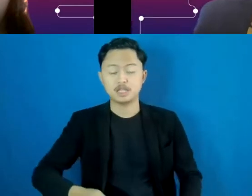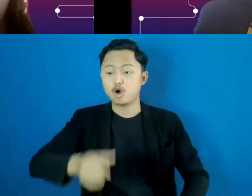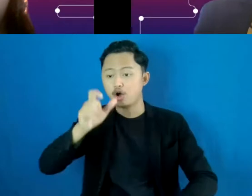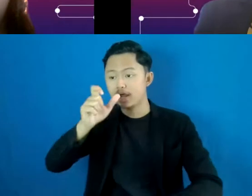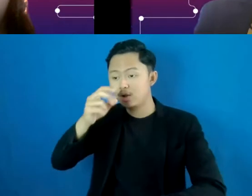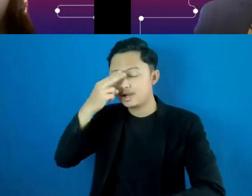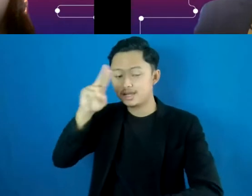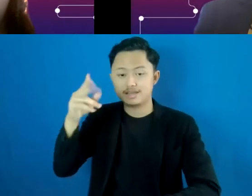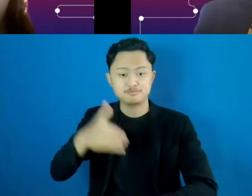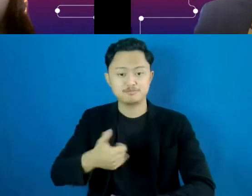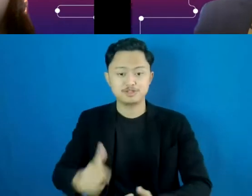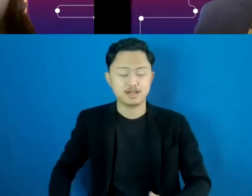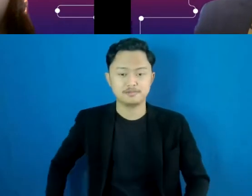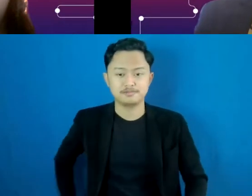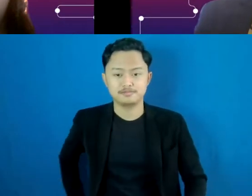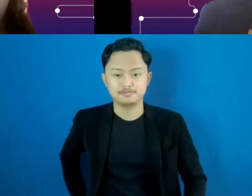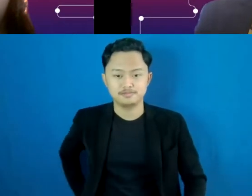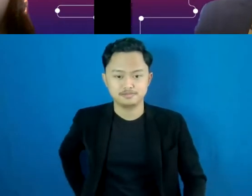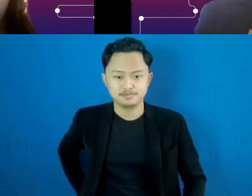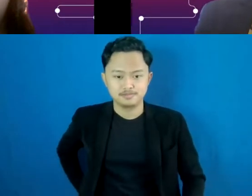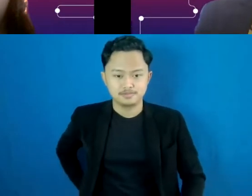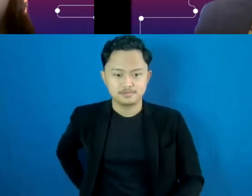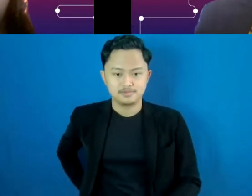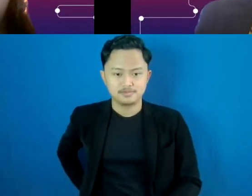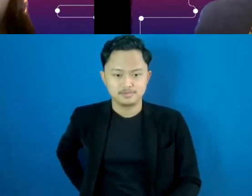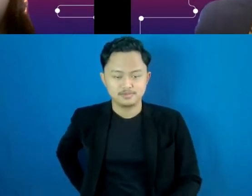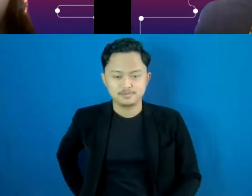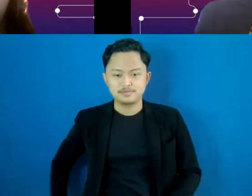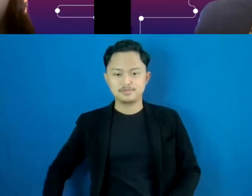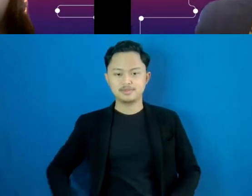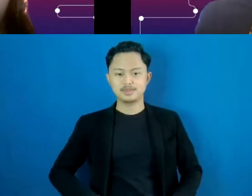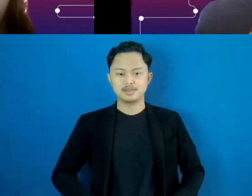No, actually, see, our company, as I mentioned,